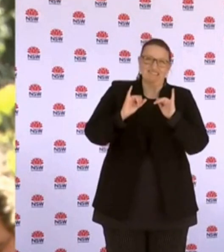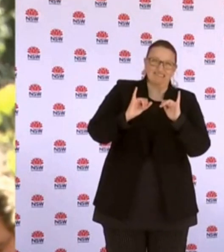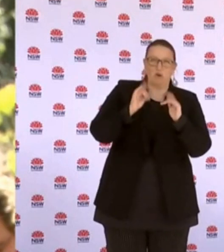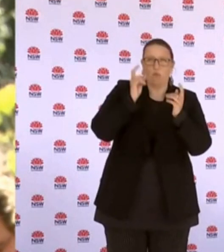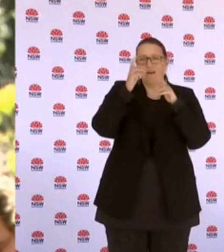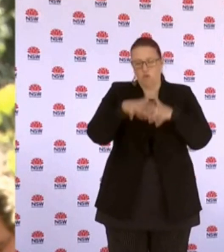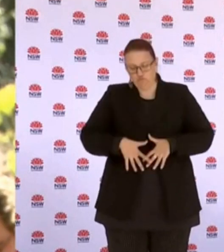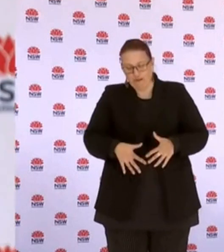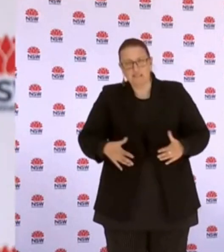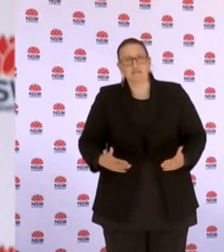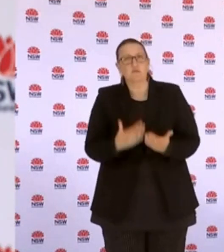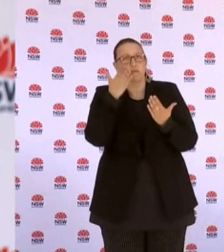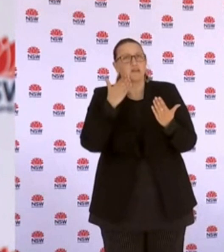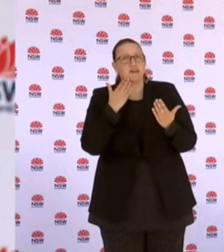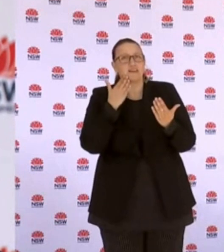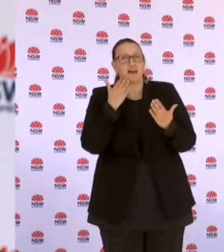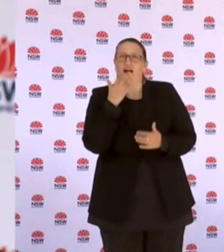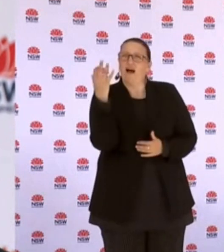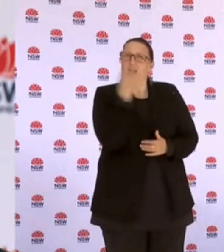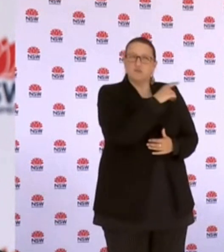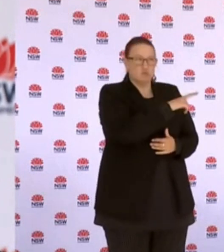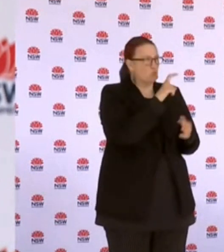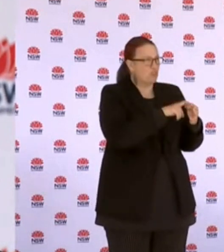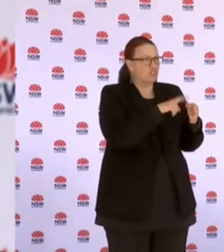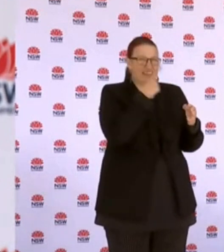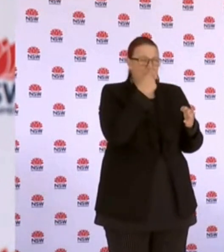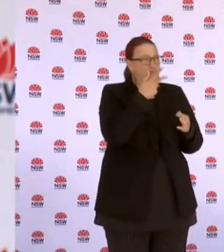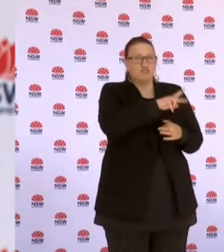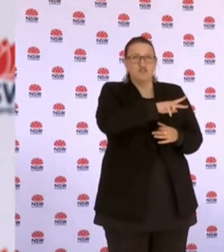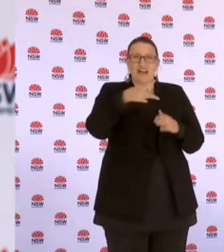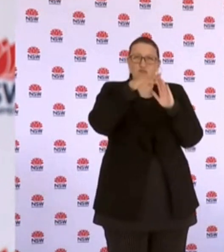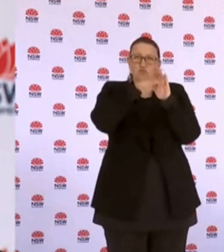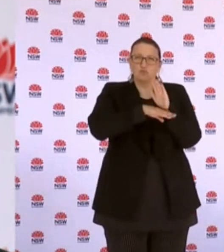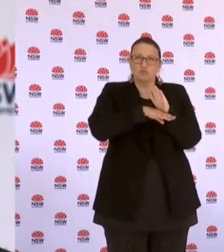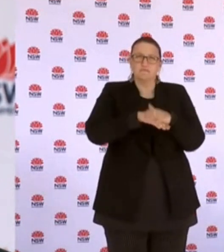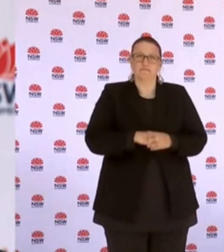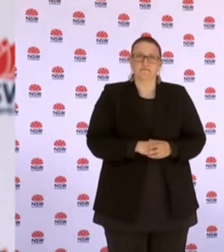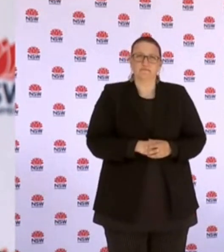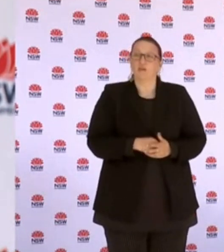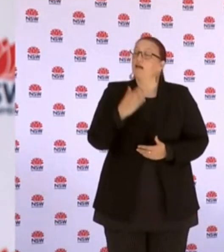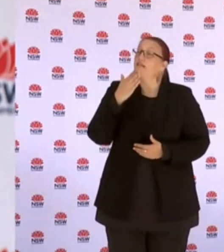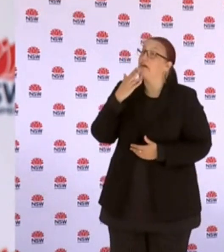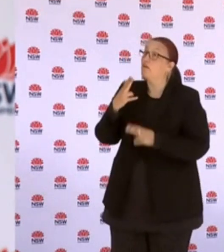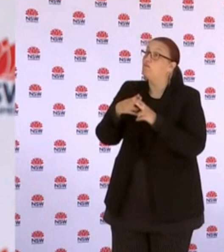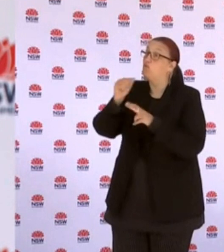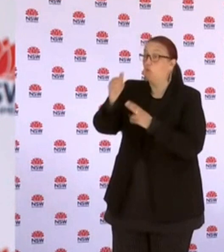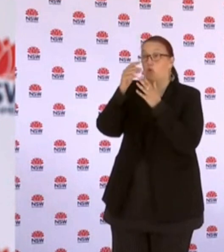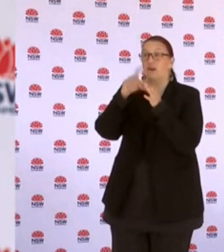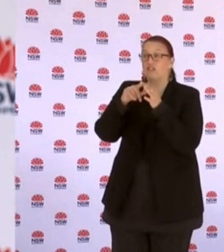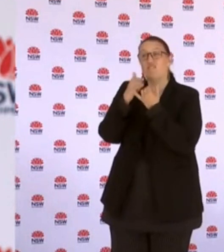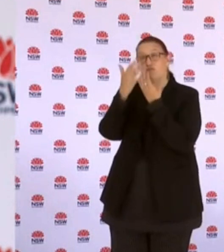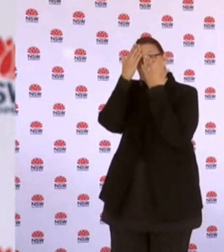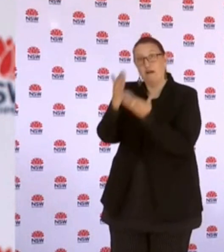just say thank you for that respectfully put question, because I think that helps us be able to respectfully respond, and I will.